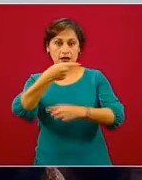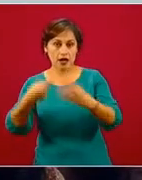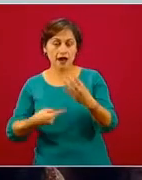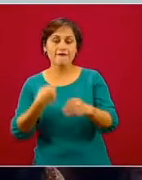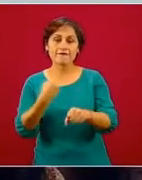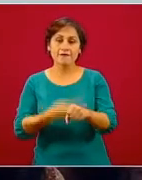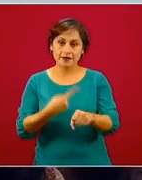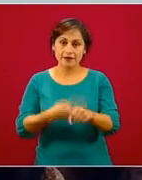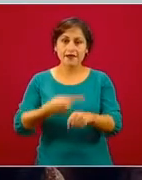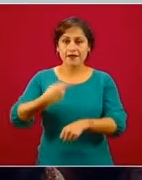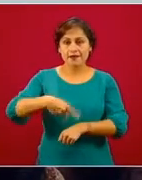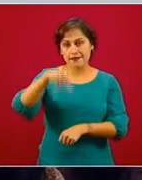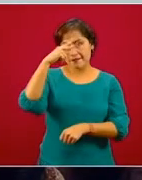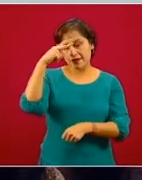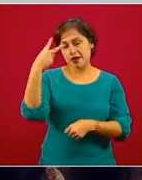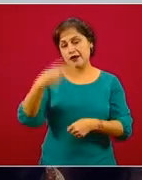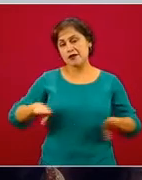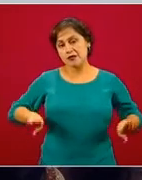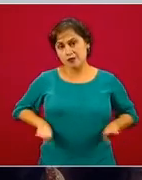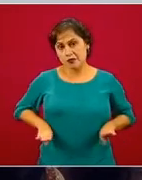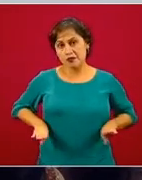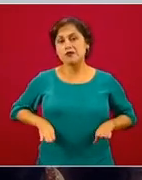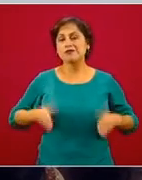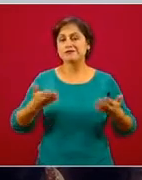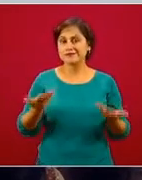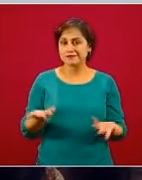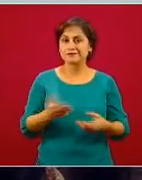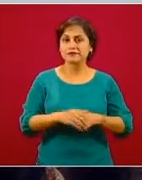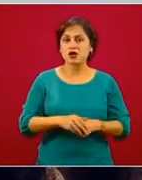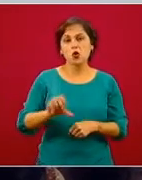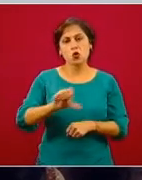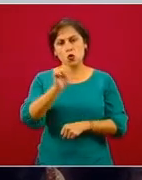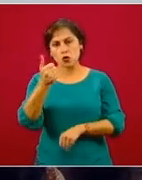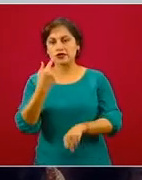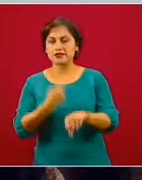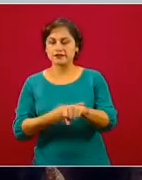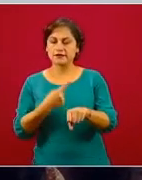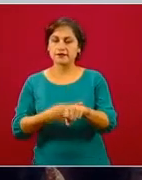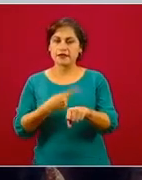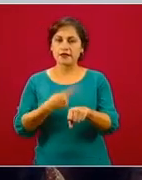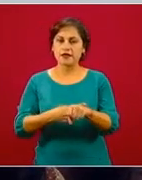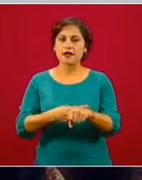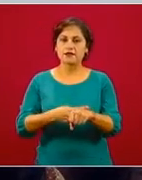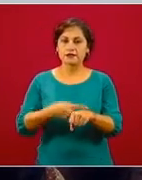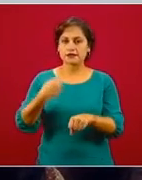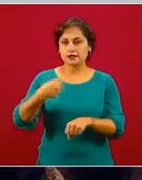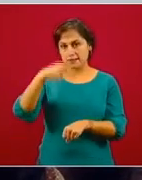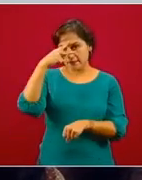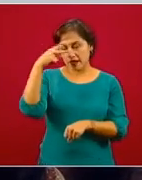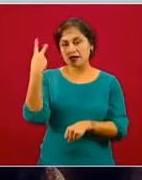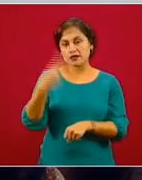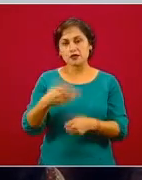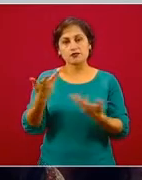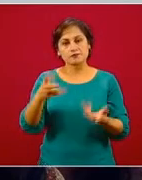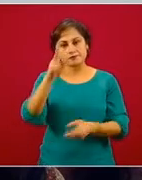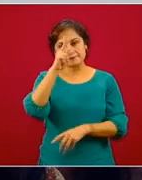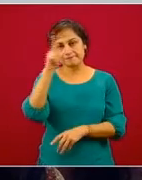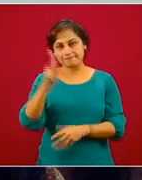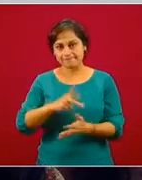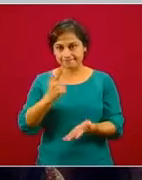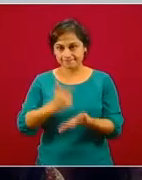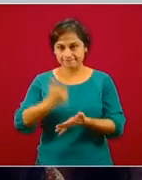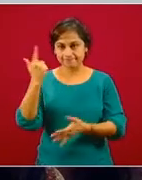and obesity. These are both important contributors to fatalities from complications of COVID.